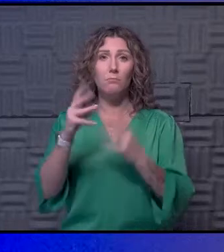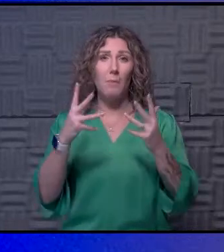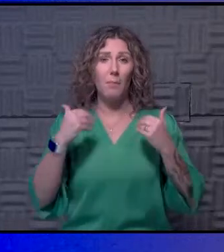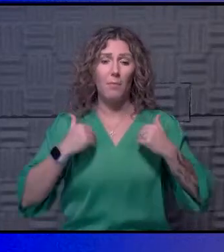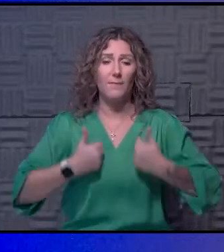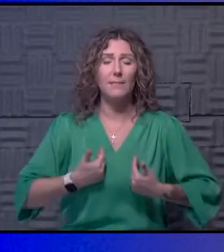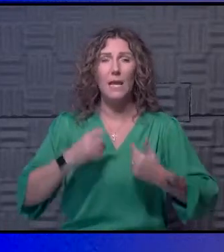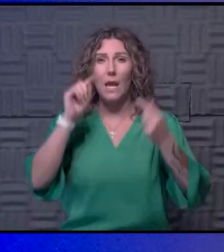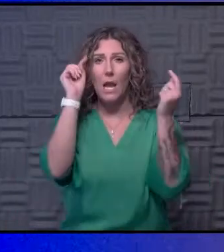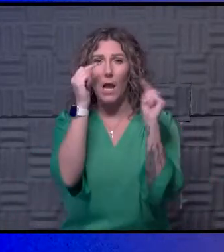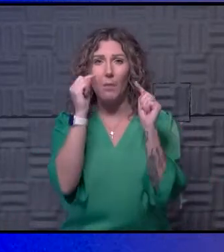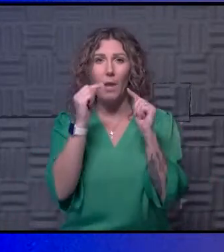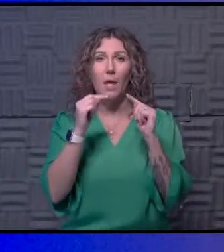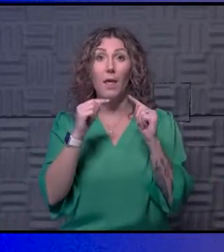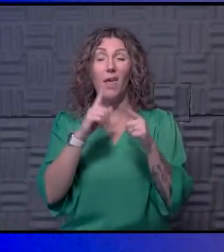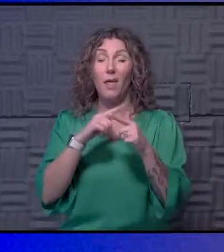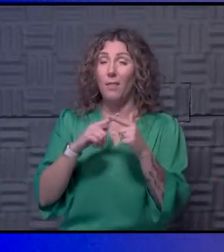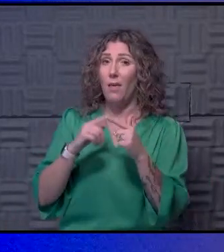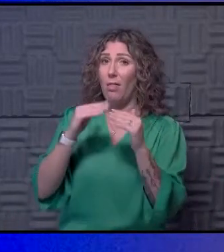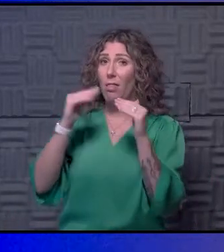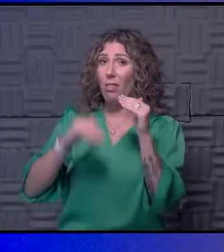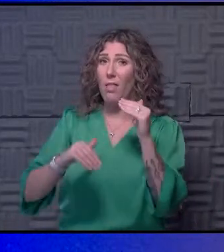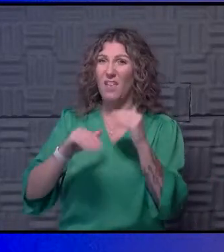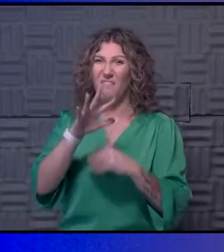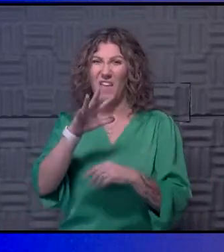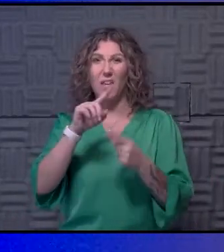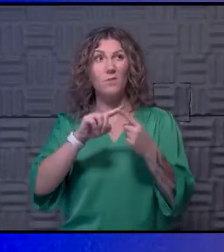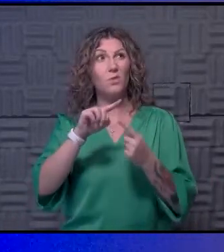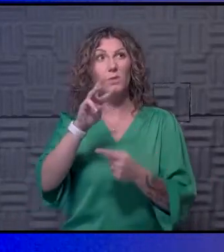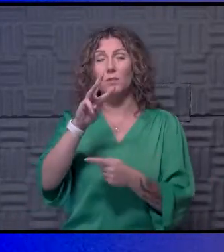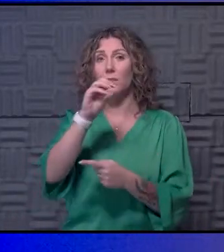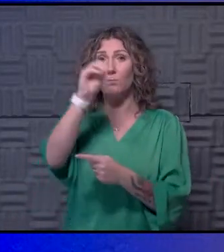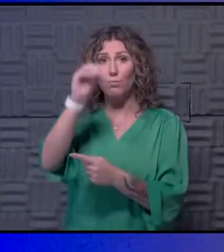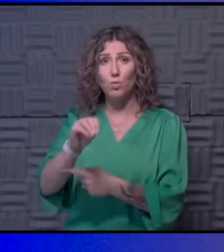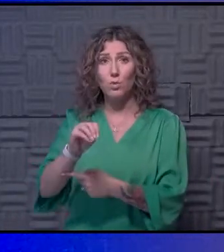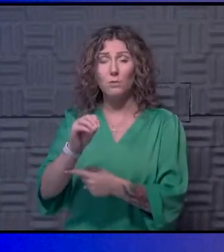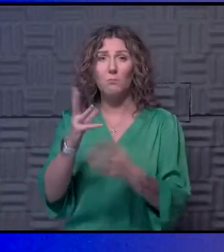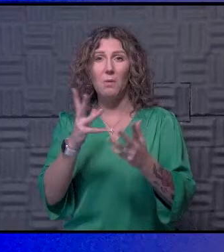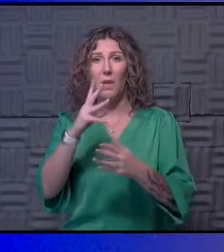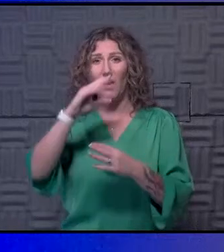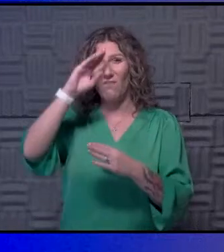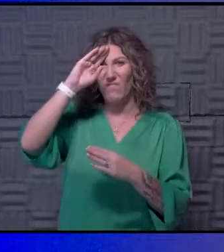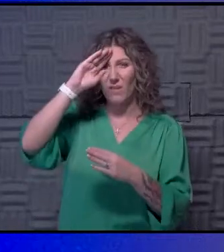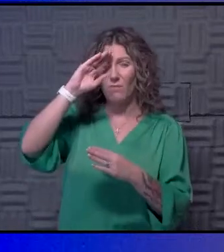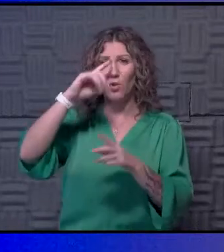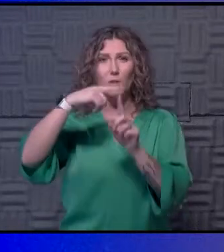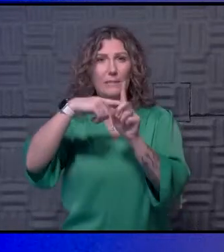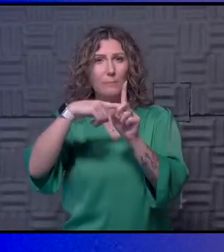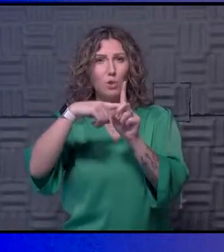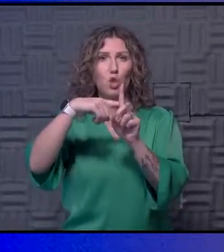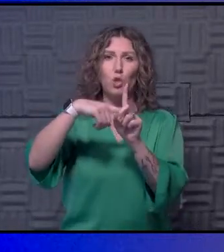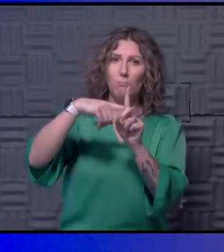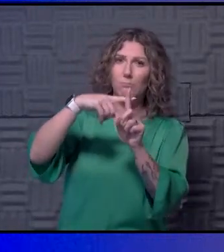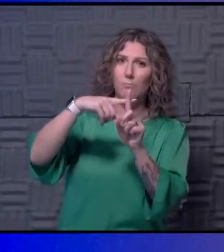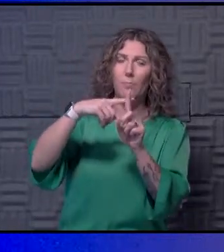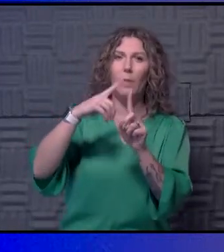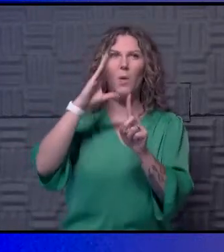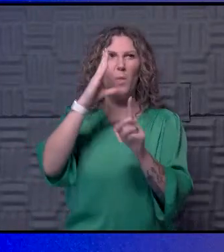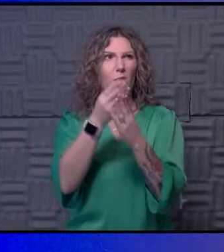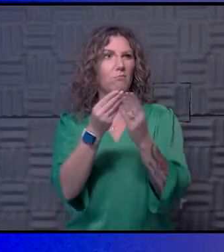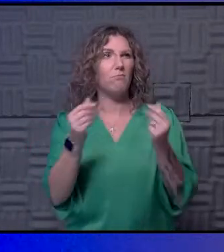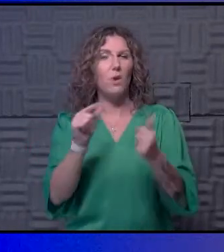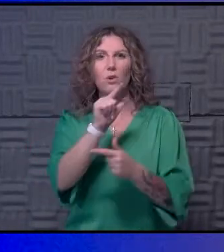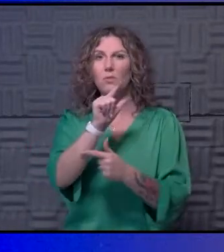and headache, and even a less percentage of those, probably around 5 to 6%, will have some sort of fever or temperature elevation. Those really should go away